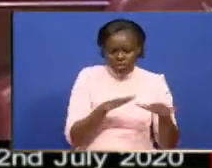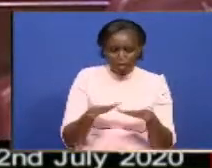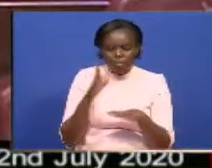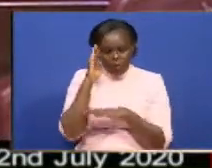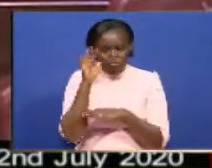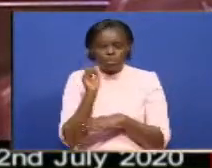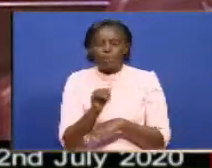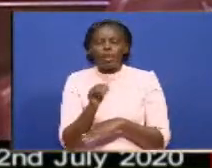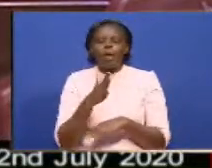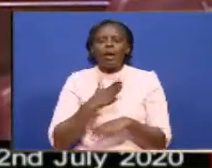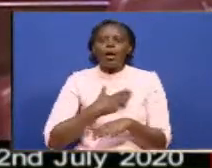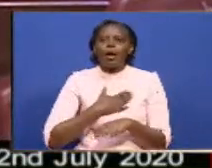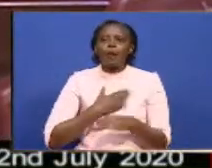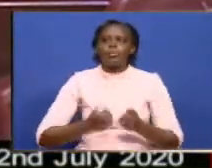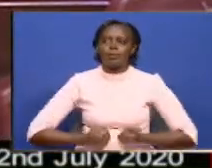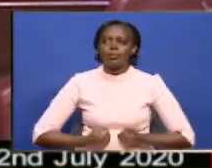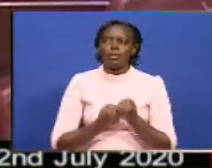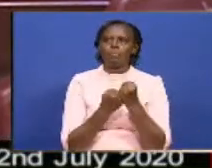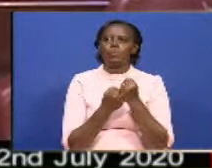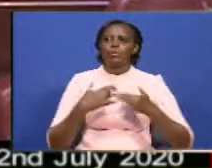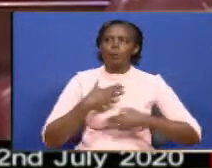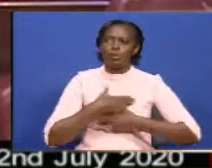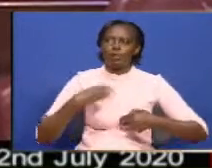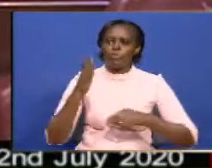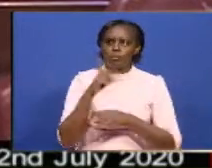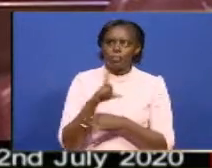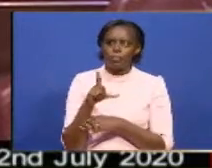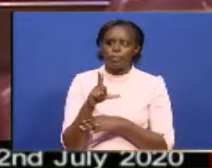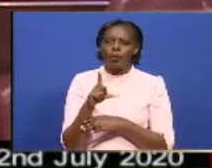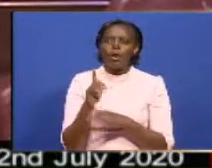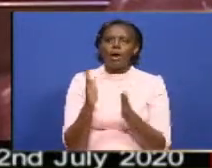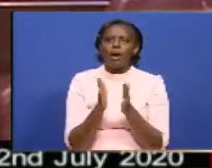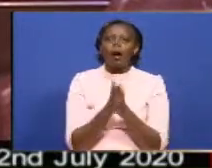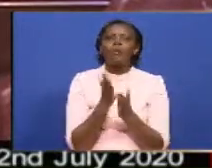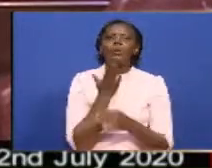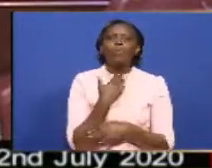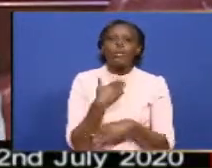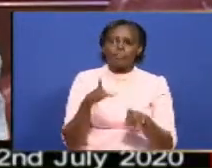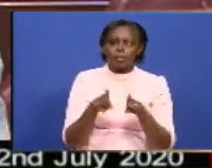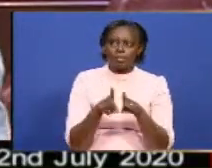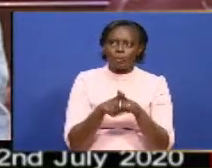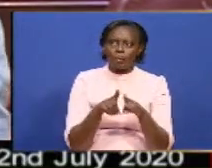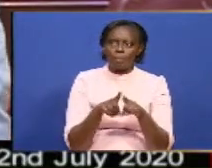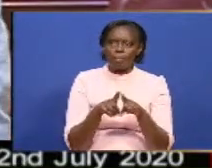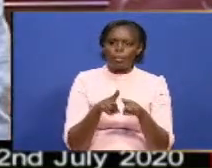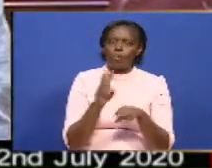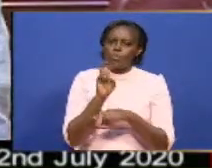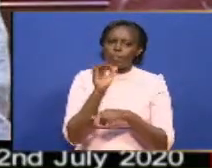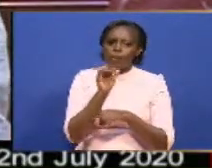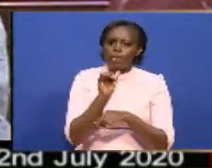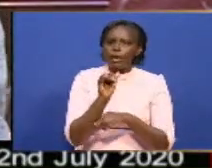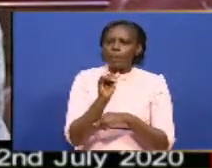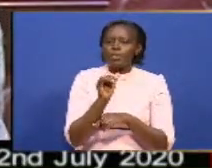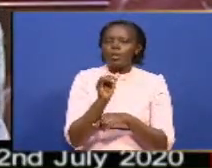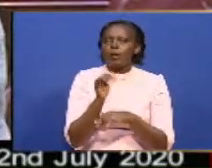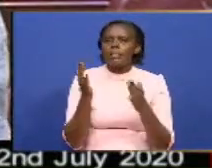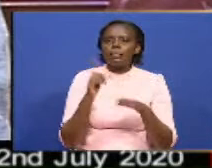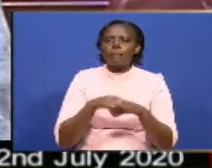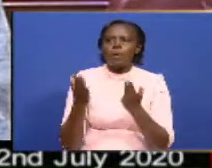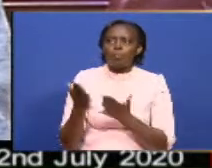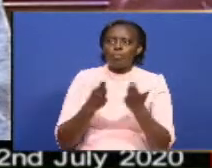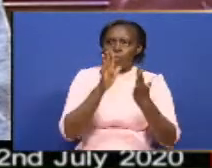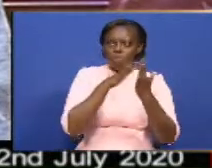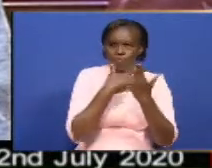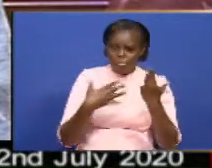Speaker, that I support the refugee bill, and I would want indeed to see that what we provide as a